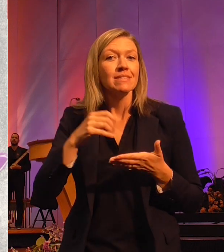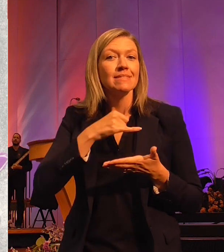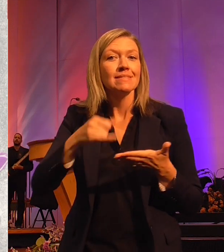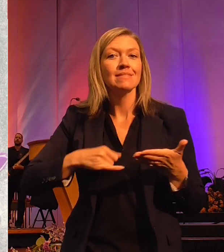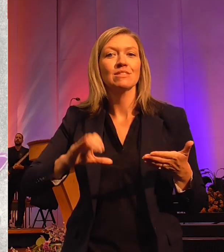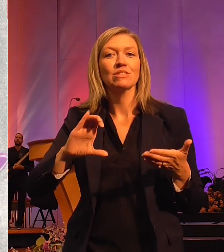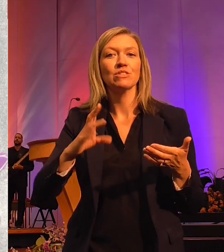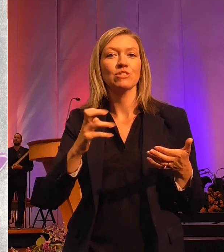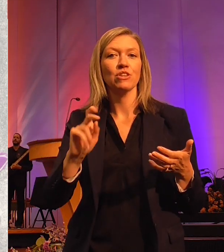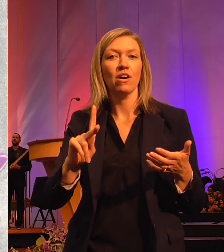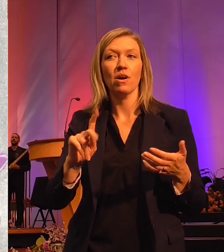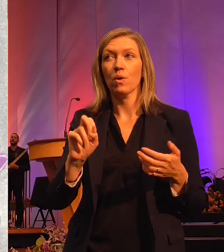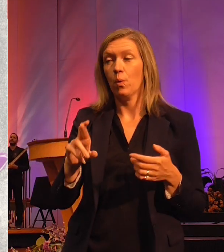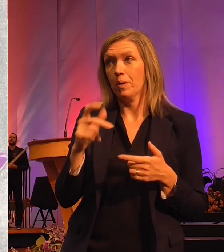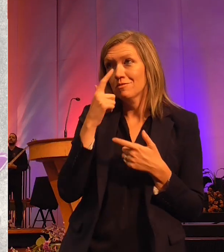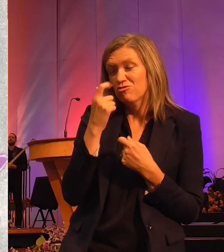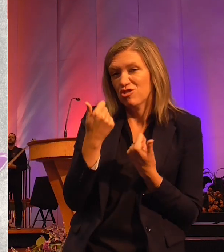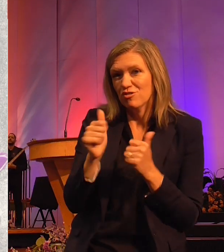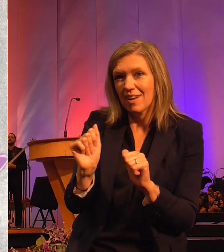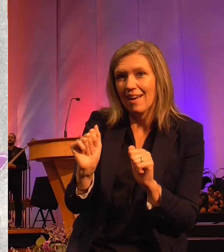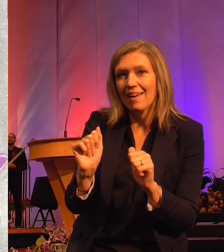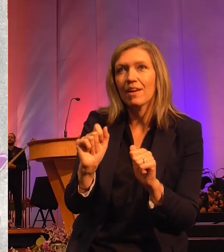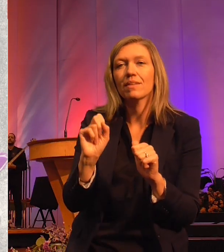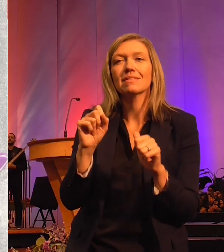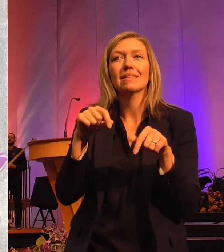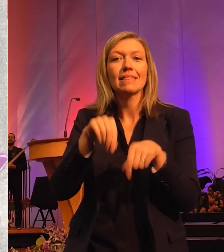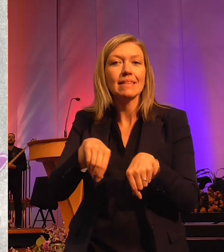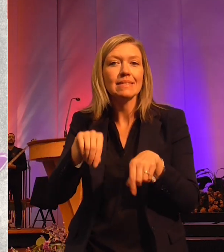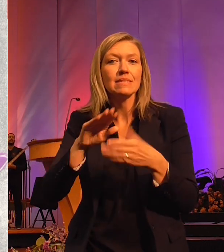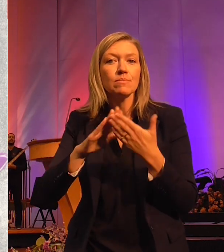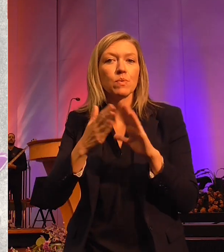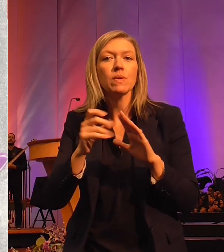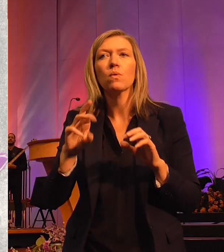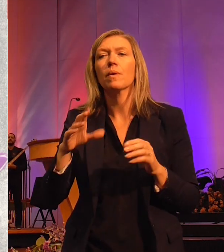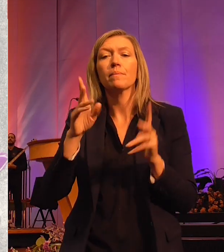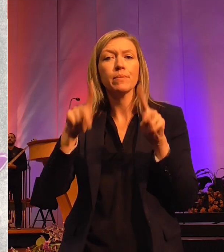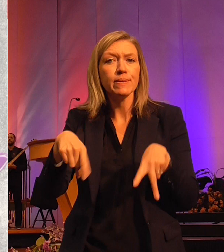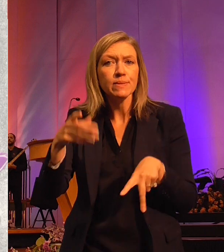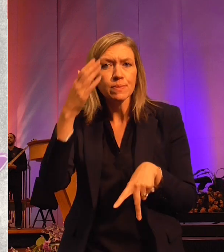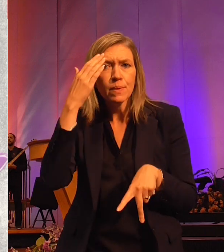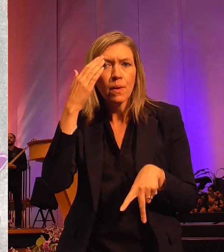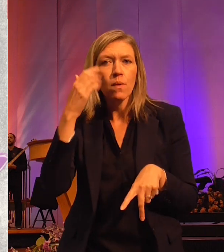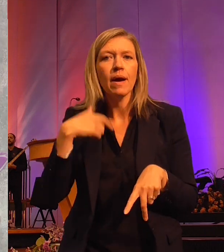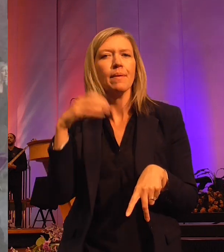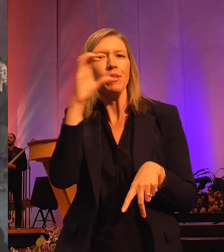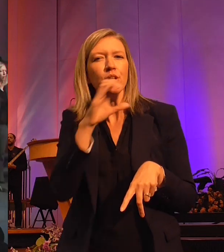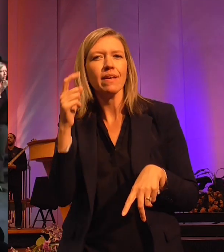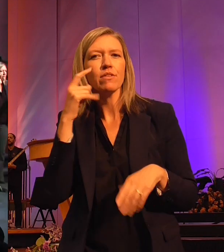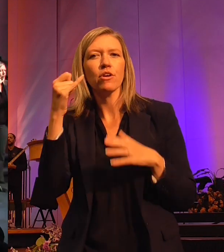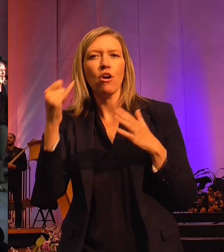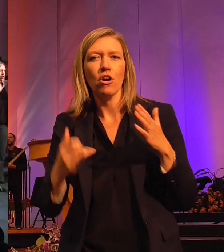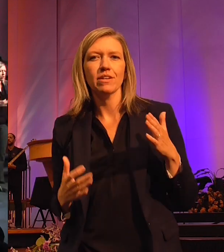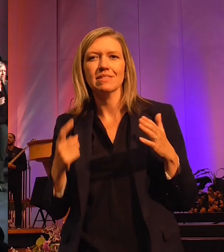give it a try, whether that's you, someone in our community, someone else that you know, I am seeking